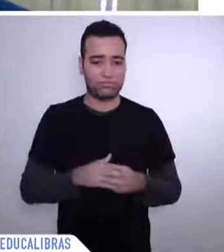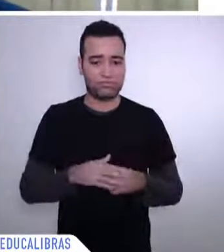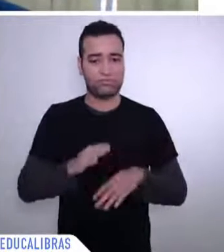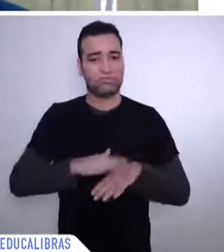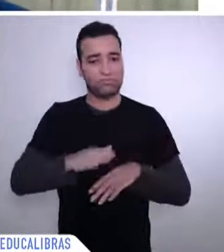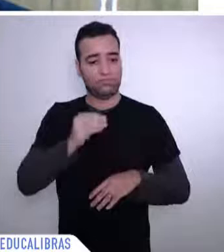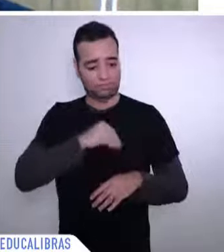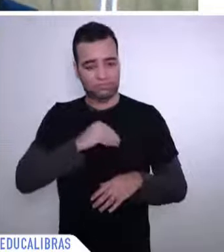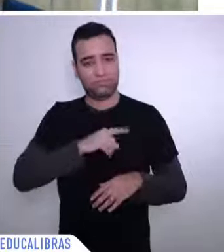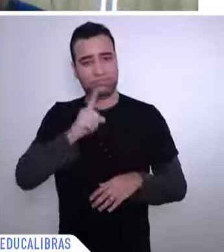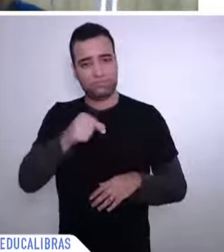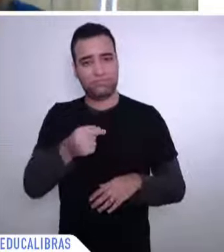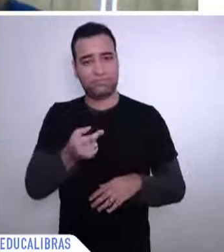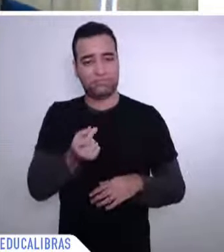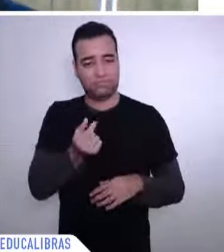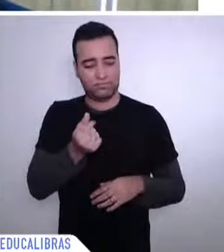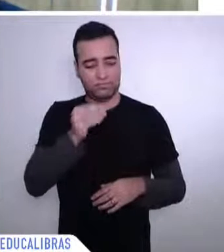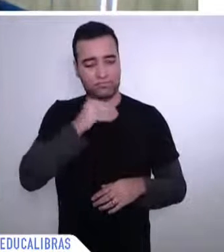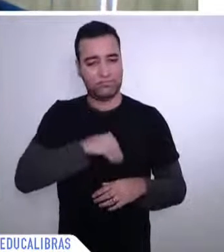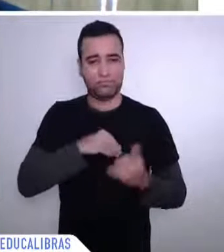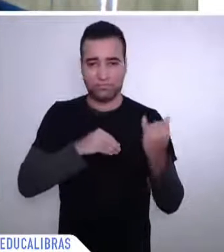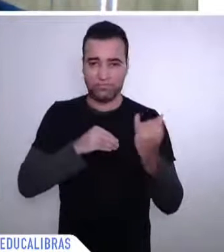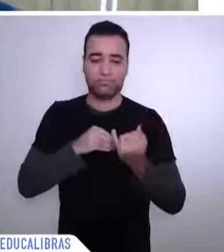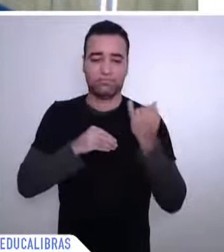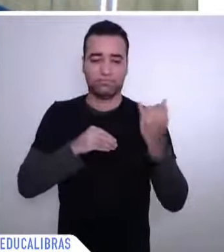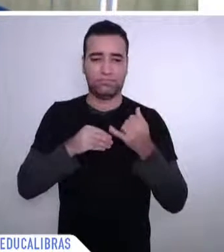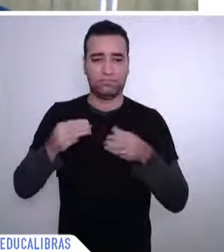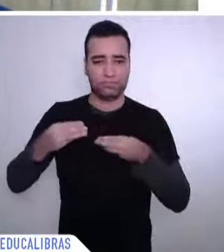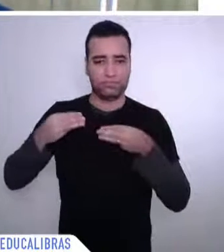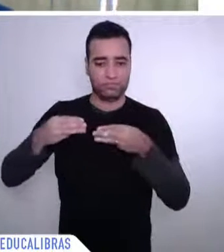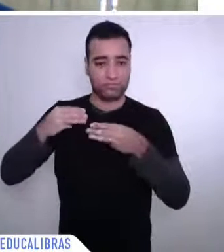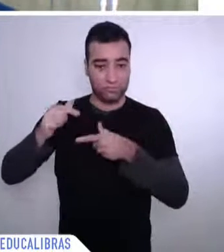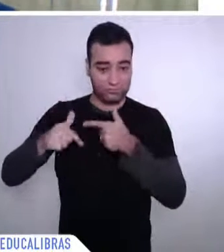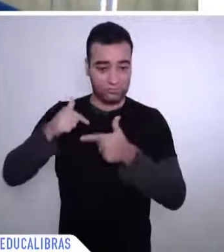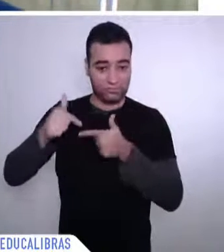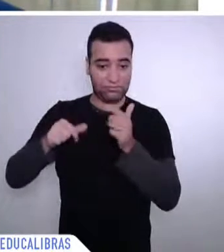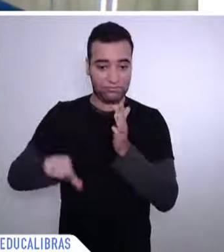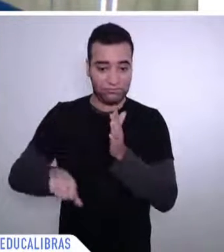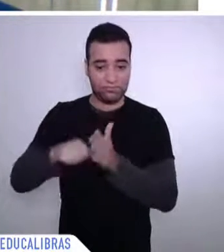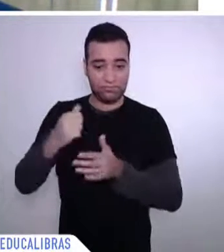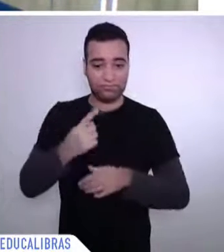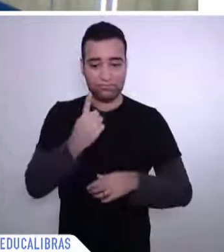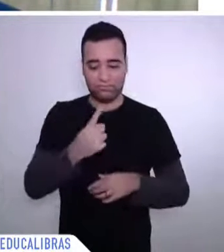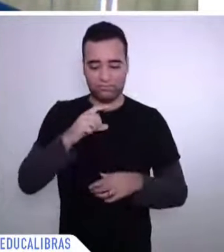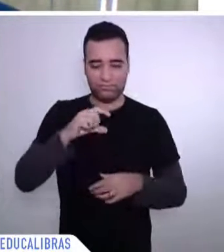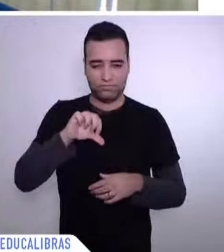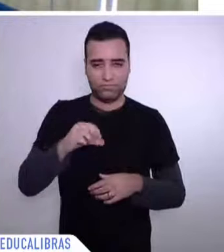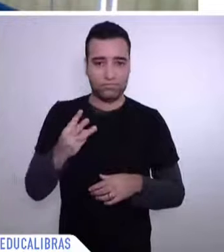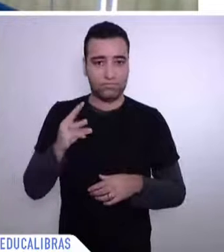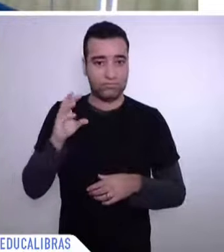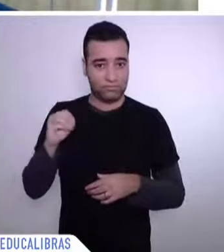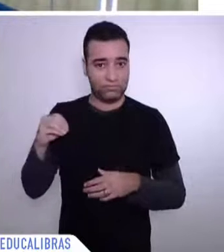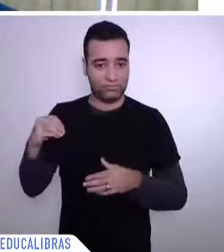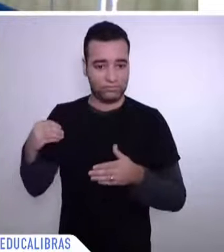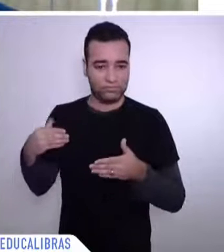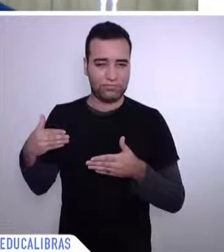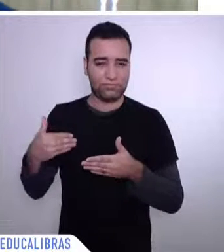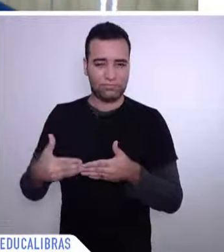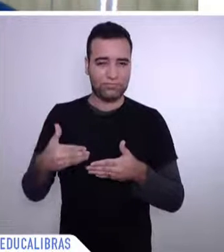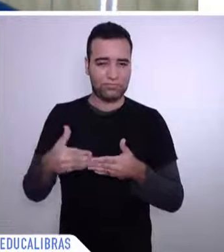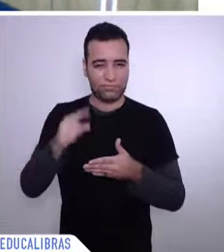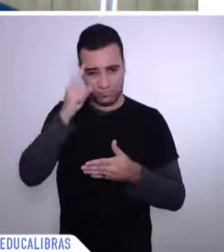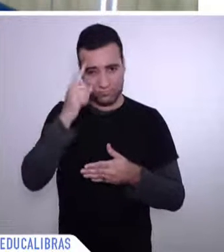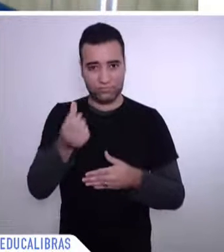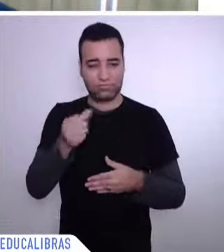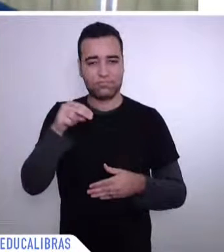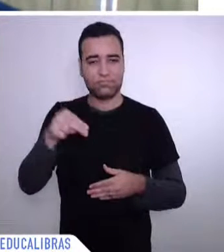economy growth, but if you do not have anything sustainable for the workers. The Ministry of Work was created